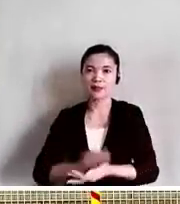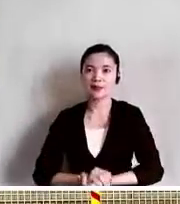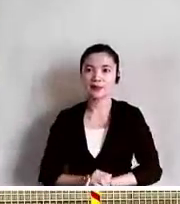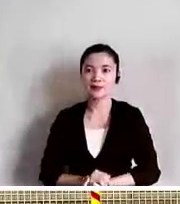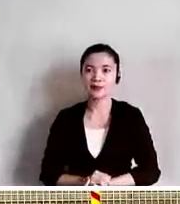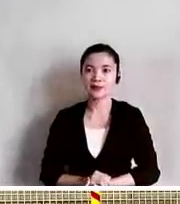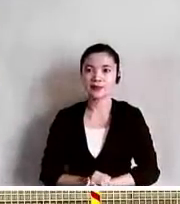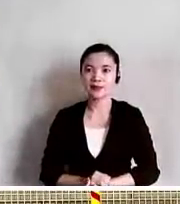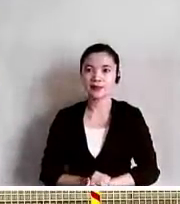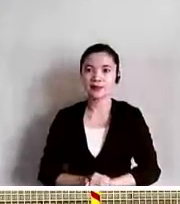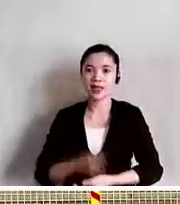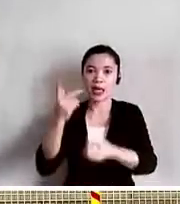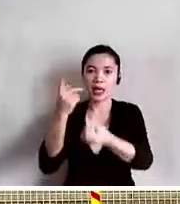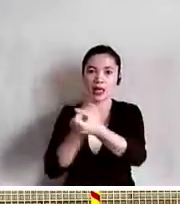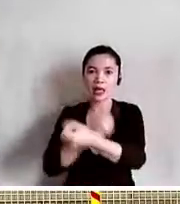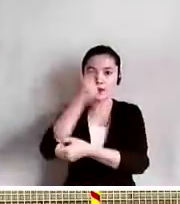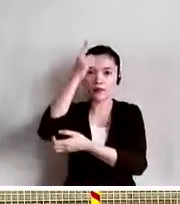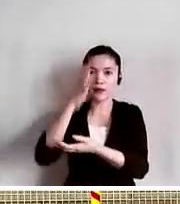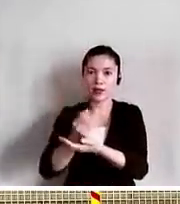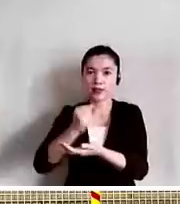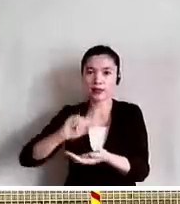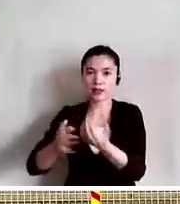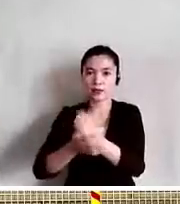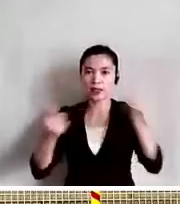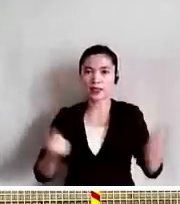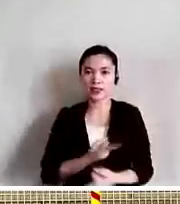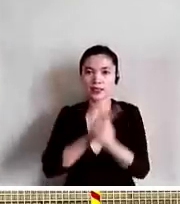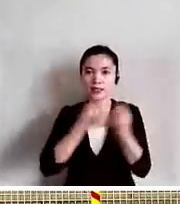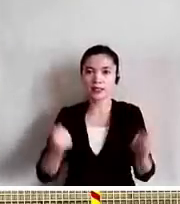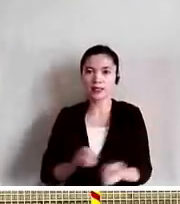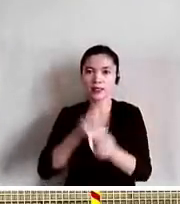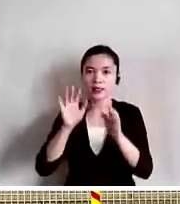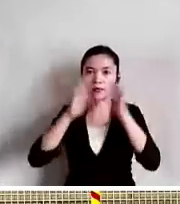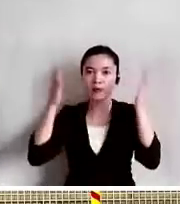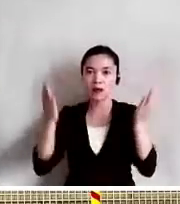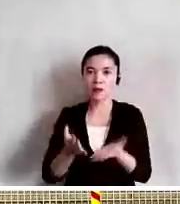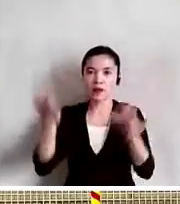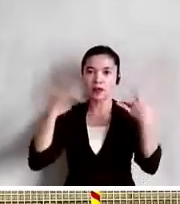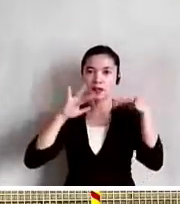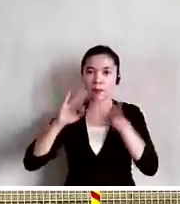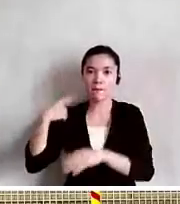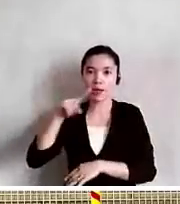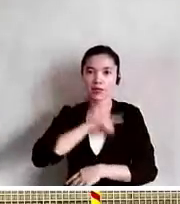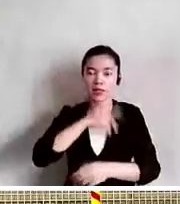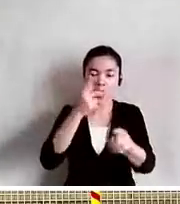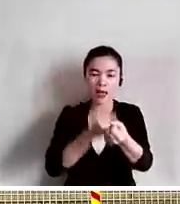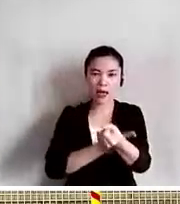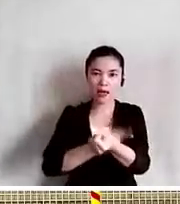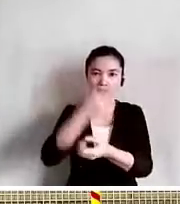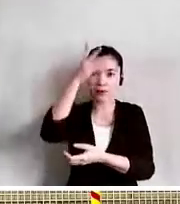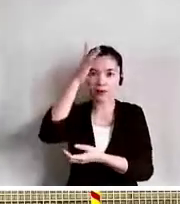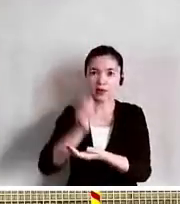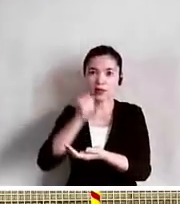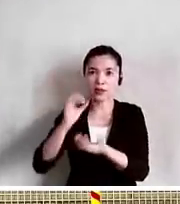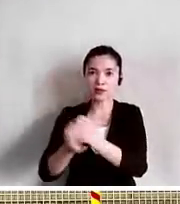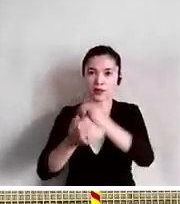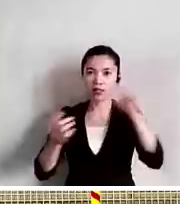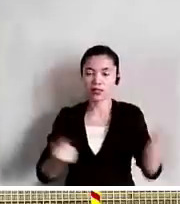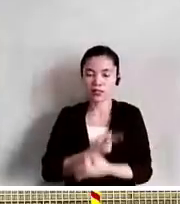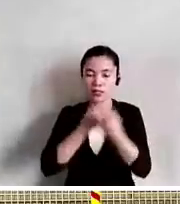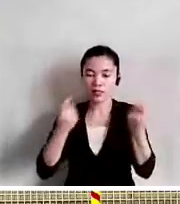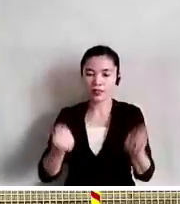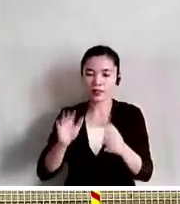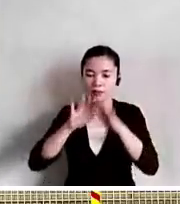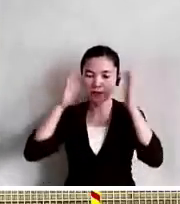Lamb of God, you take away the sins of the world, have mercy on us. Lamb of God, you take away the sins of the world,